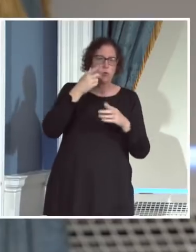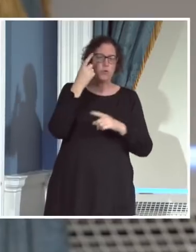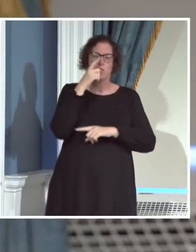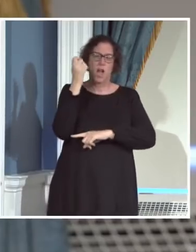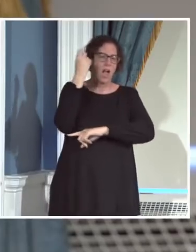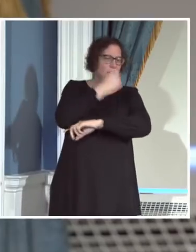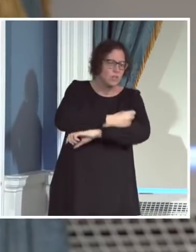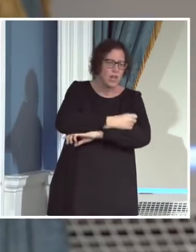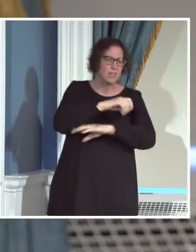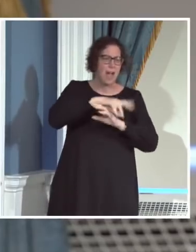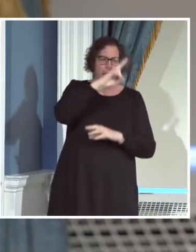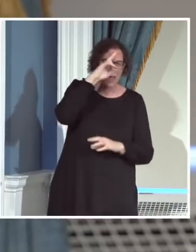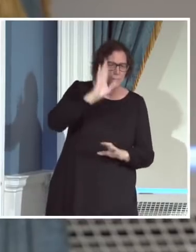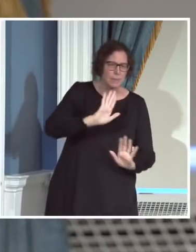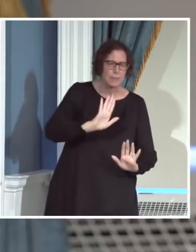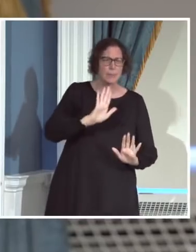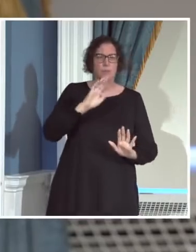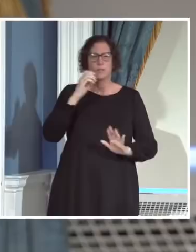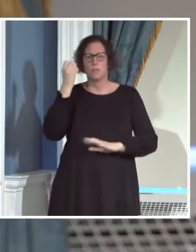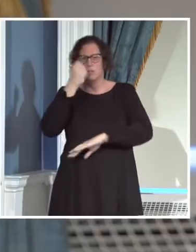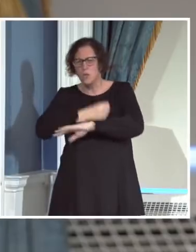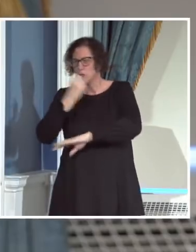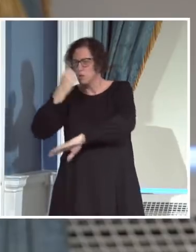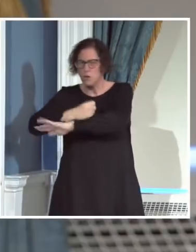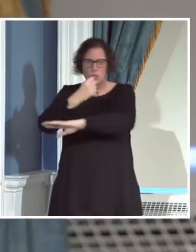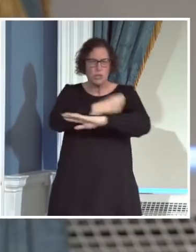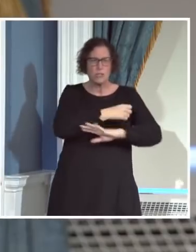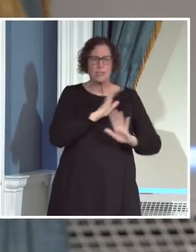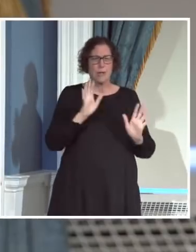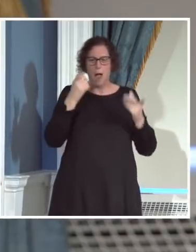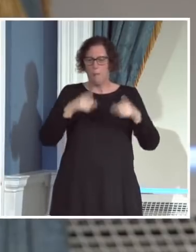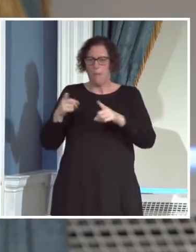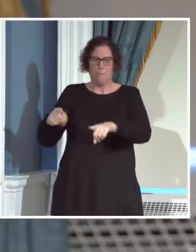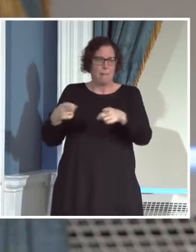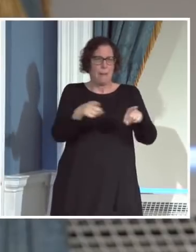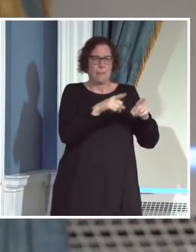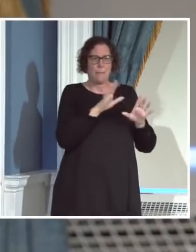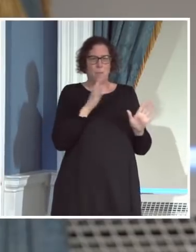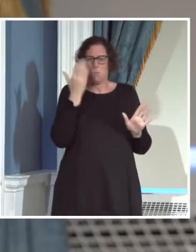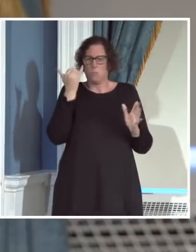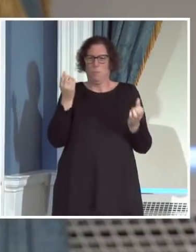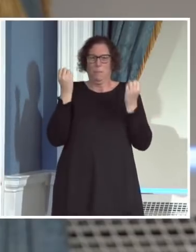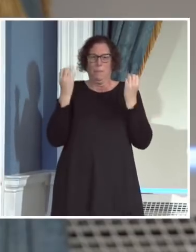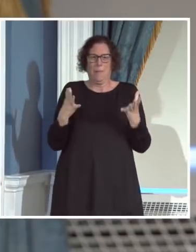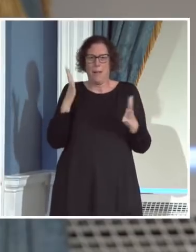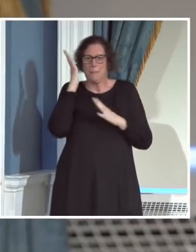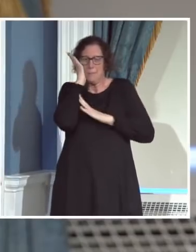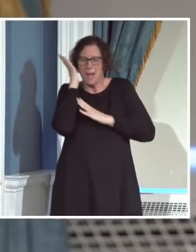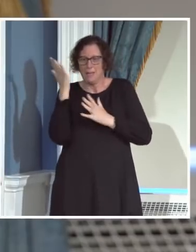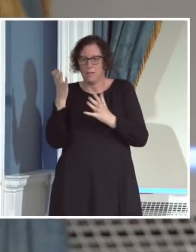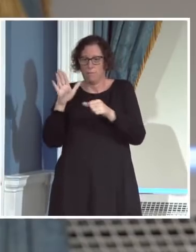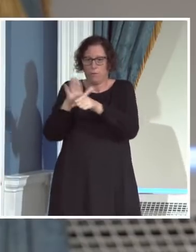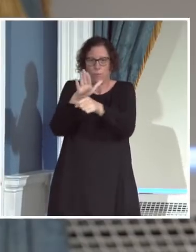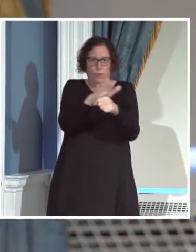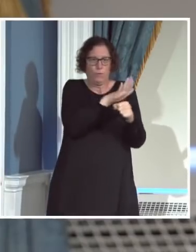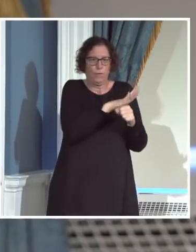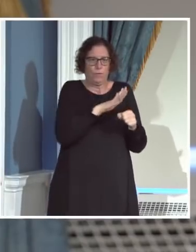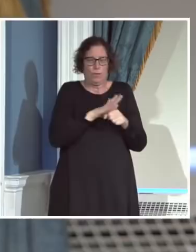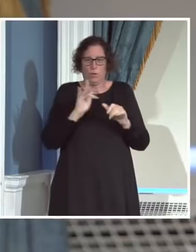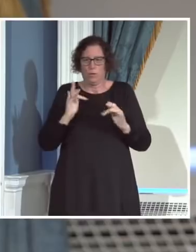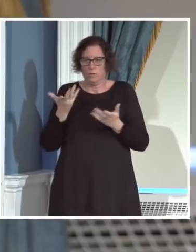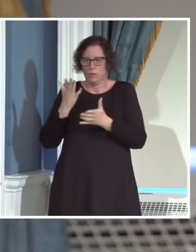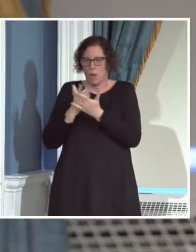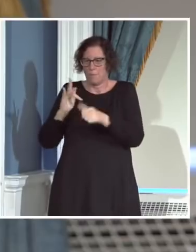not your perspective at all, and your direction to me was to make the public system work, and that's been our focus. And I